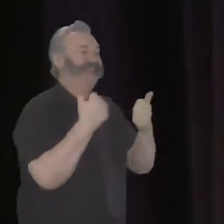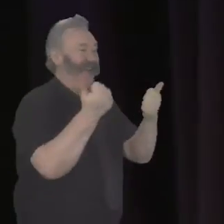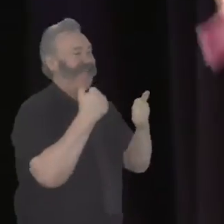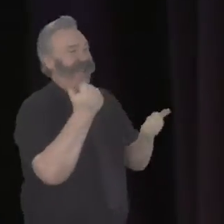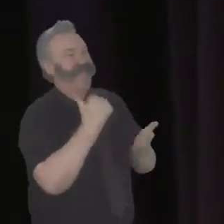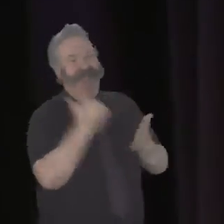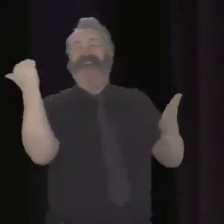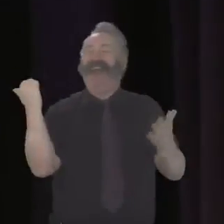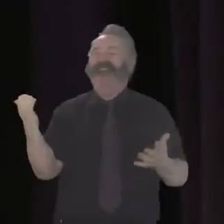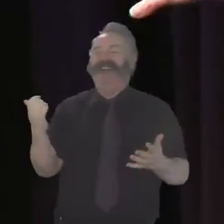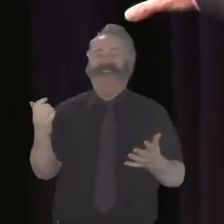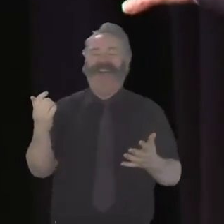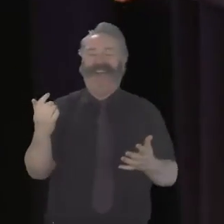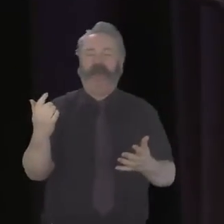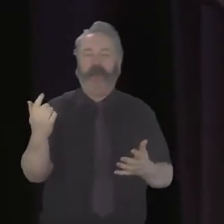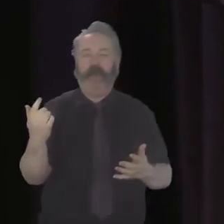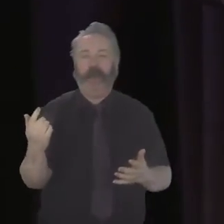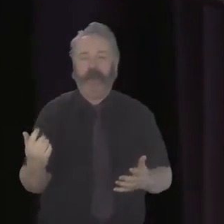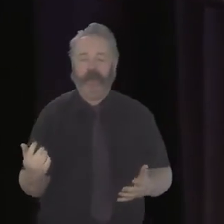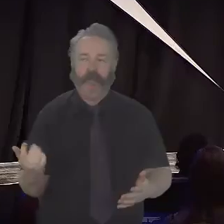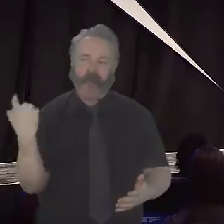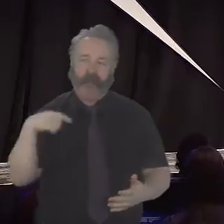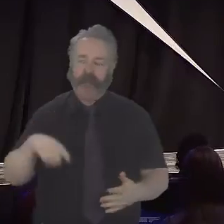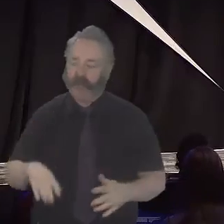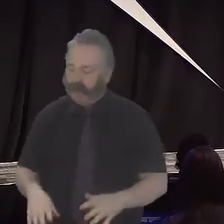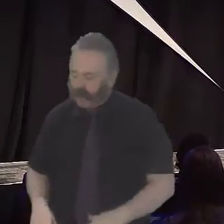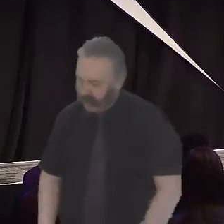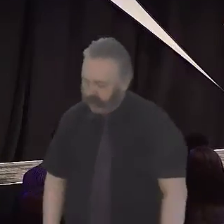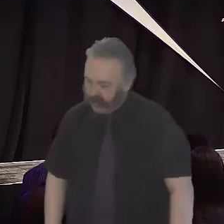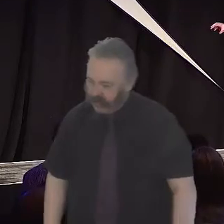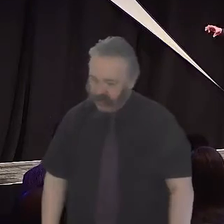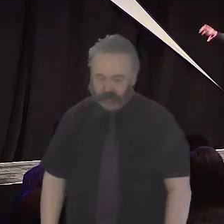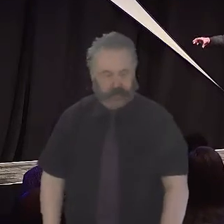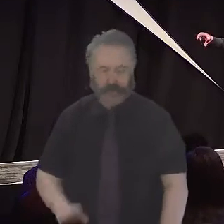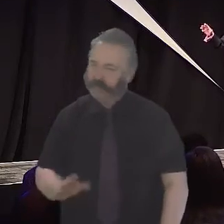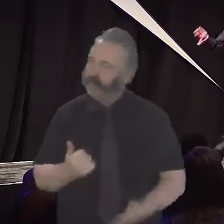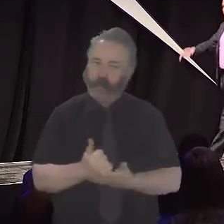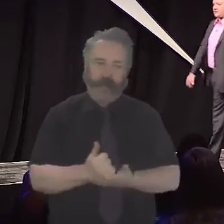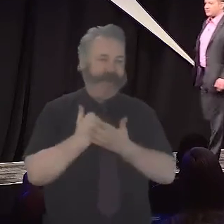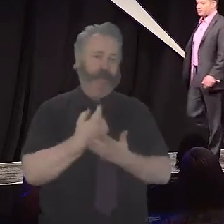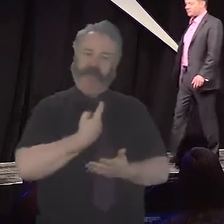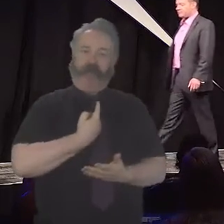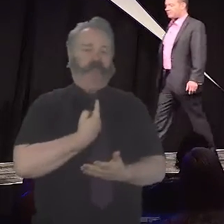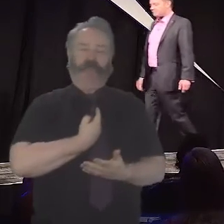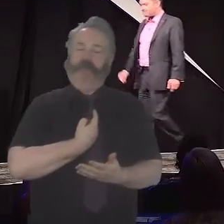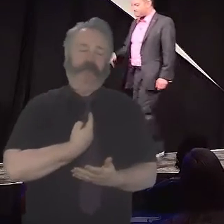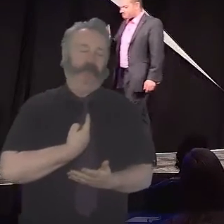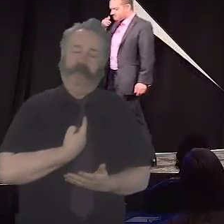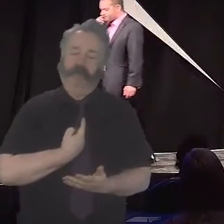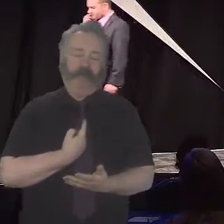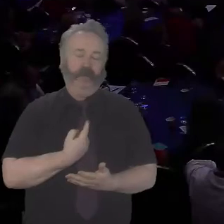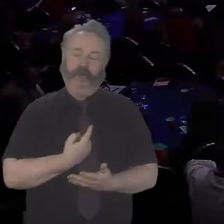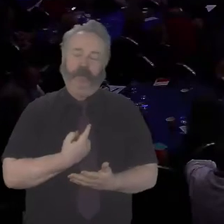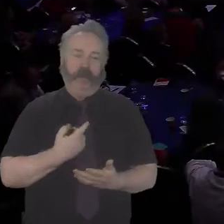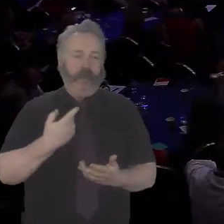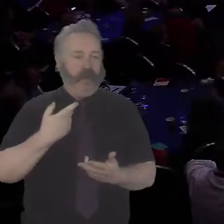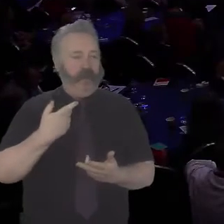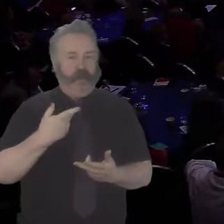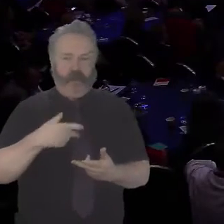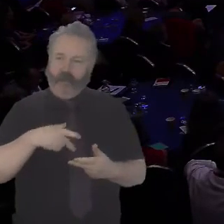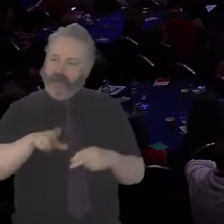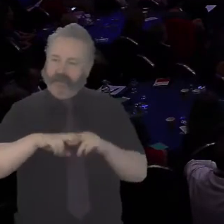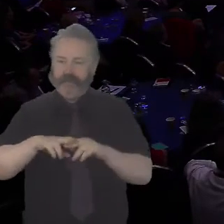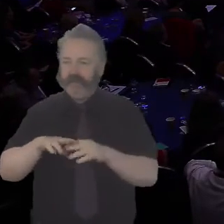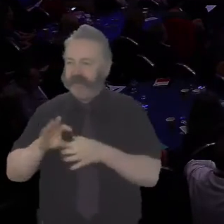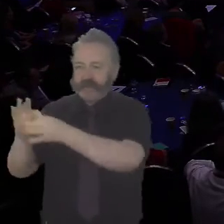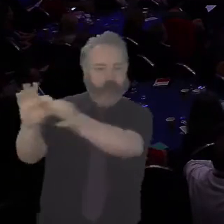I'm brilliant and then you go back to where you were you're doing yourself a huge disservice if you do